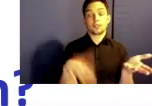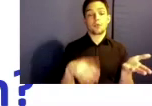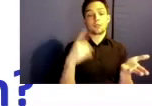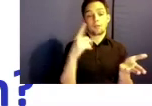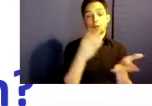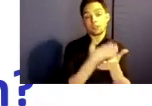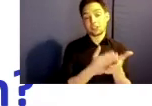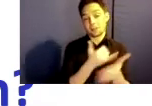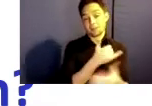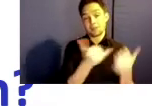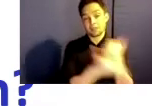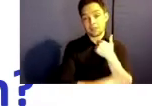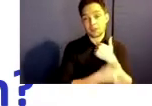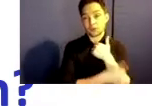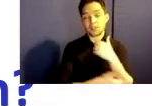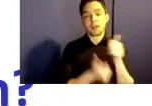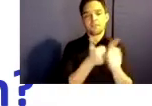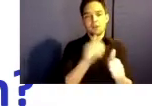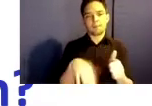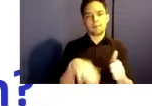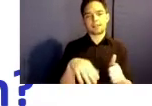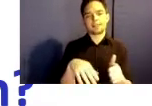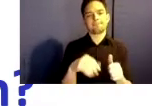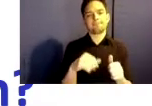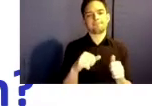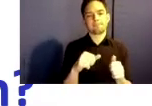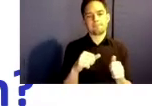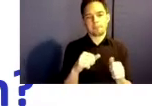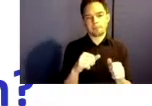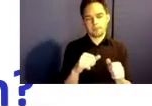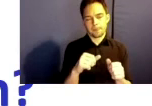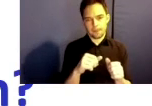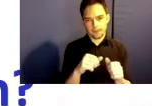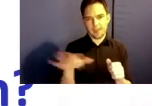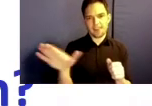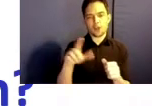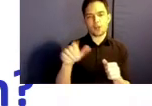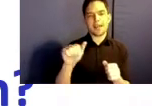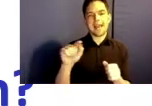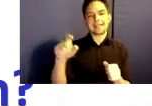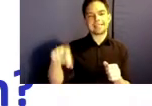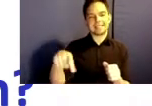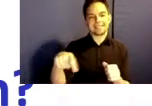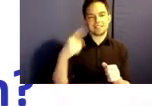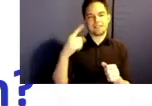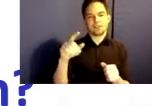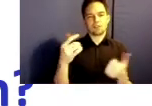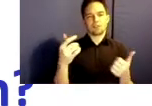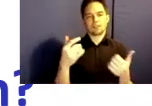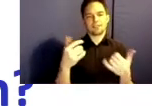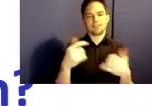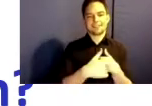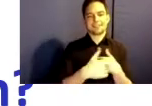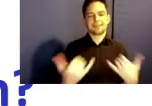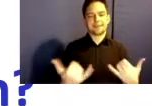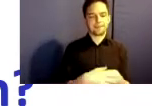countries, and it will be followed based on their readiness for the time being. After that,